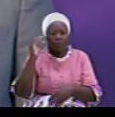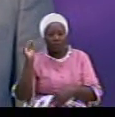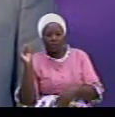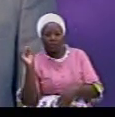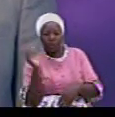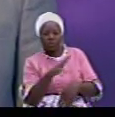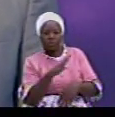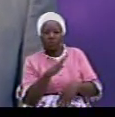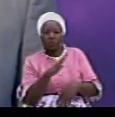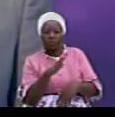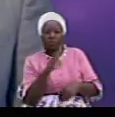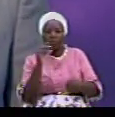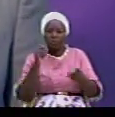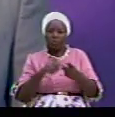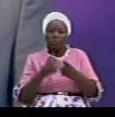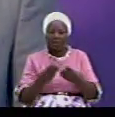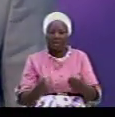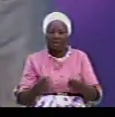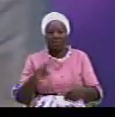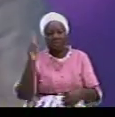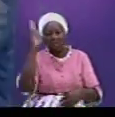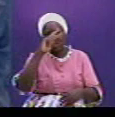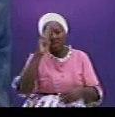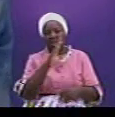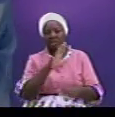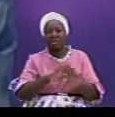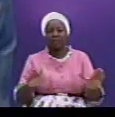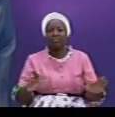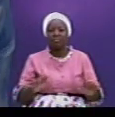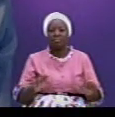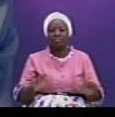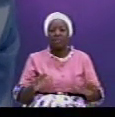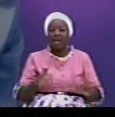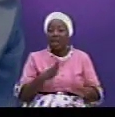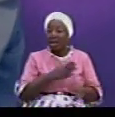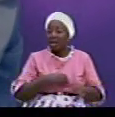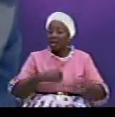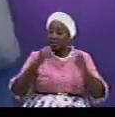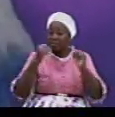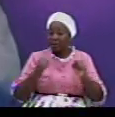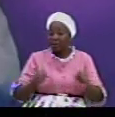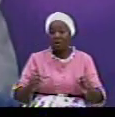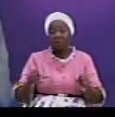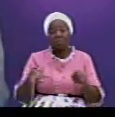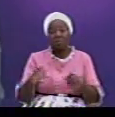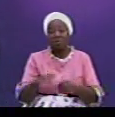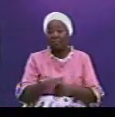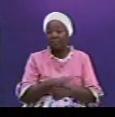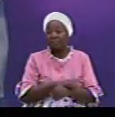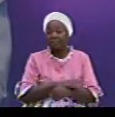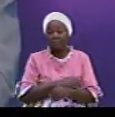ground carelessly. And powerful personality